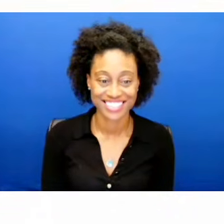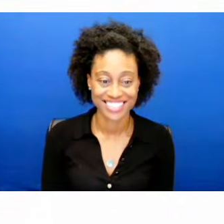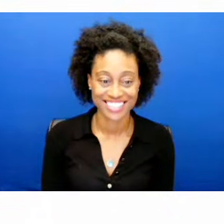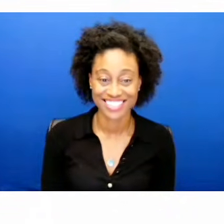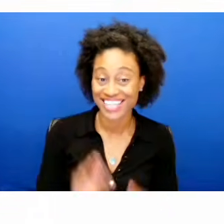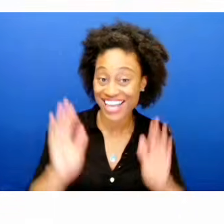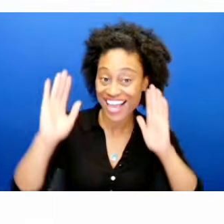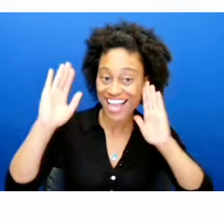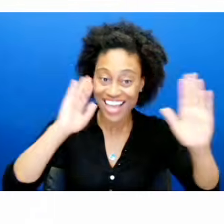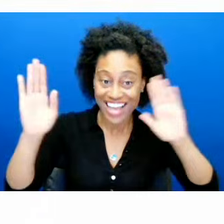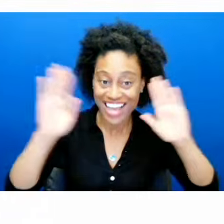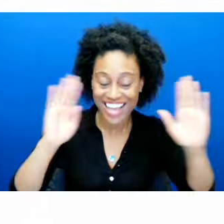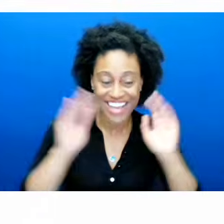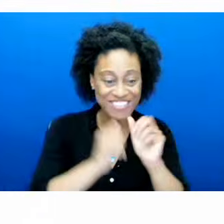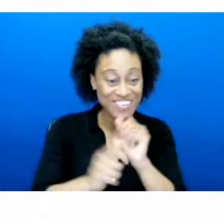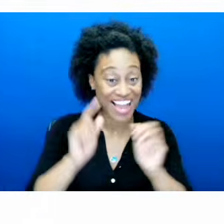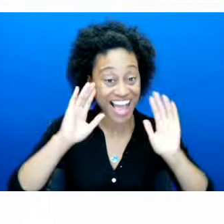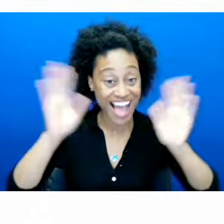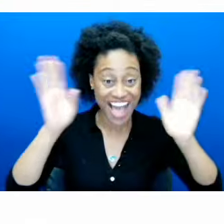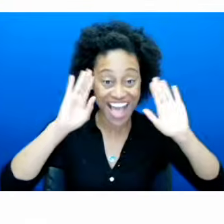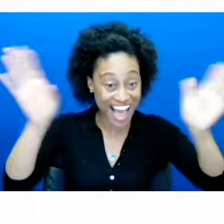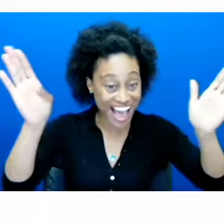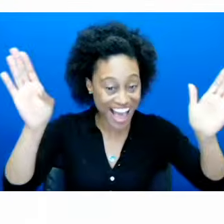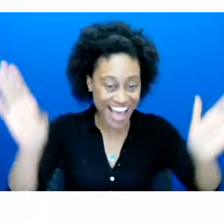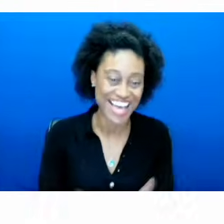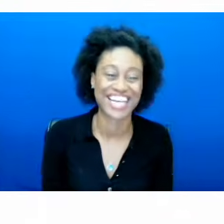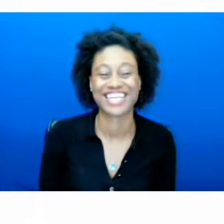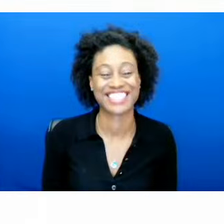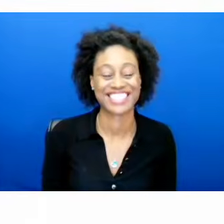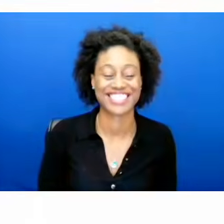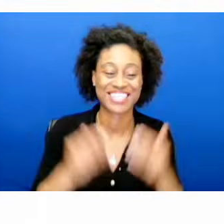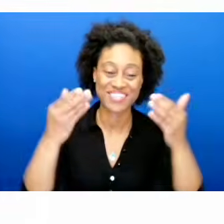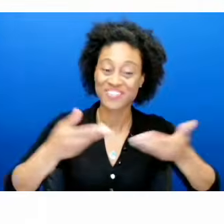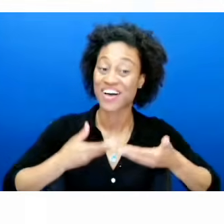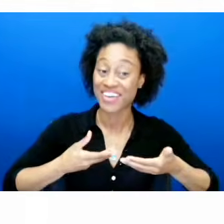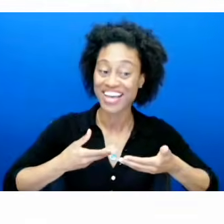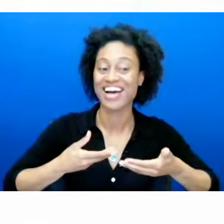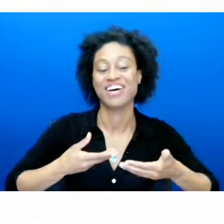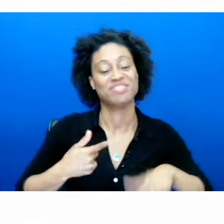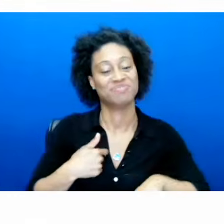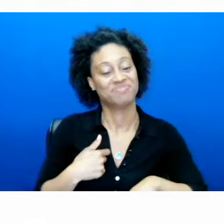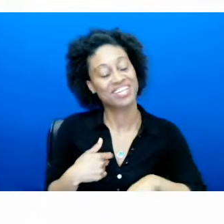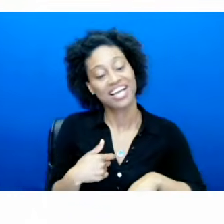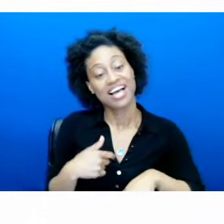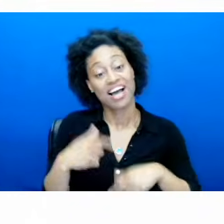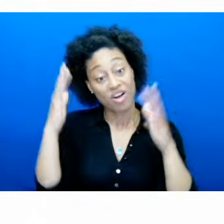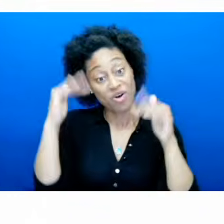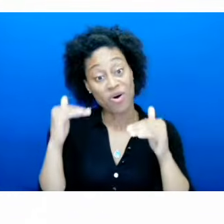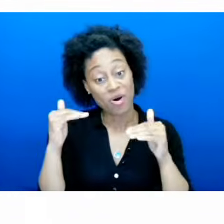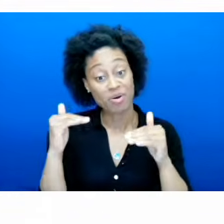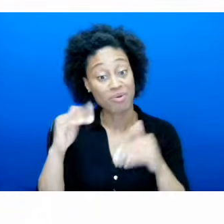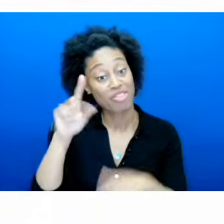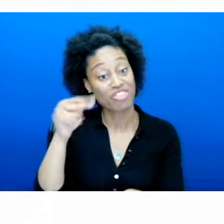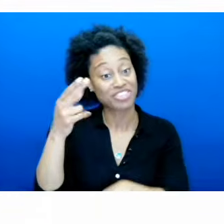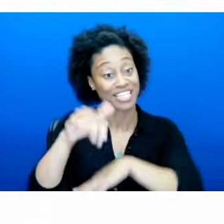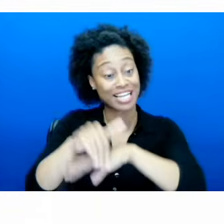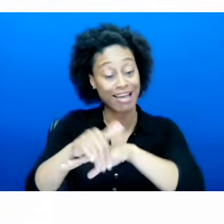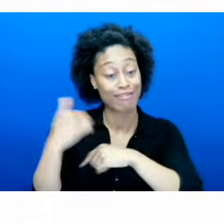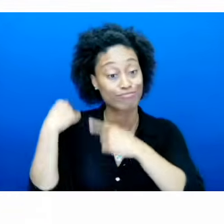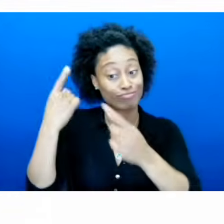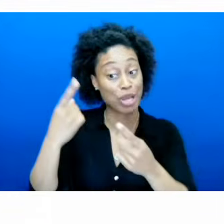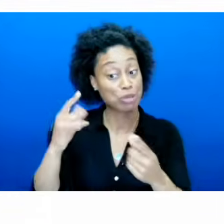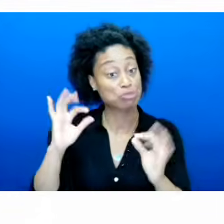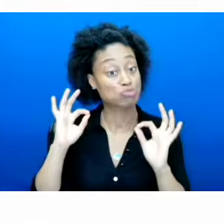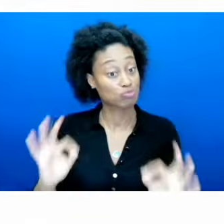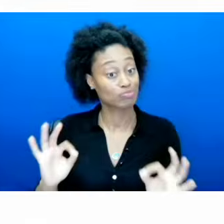Hello, everyone. Hello, hello. Welcome. I hope you are having a great Thursday night so far.